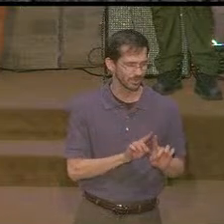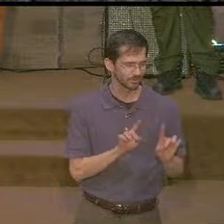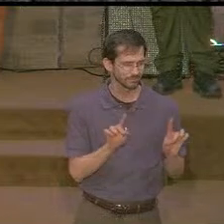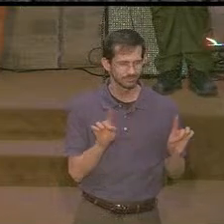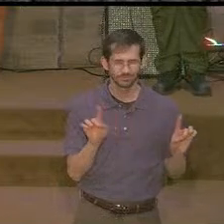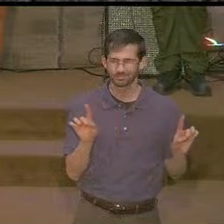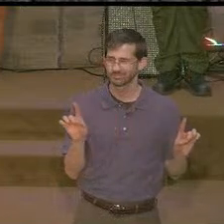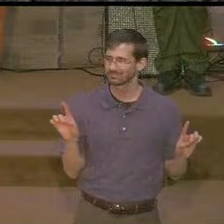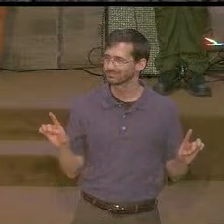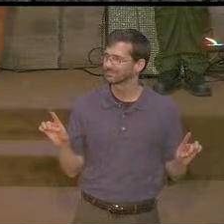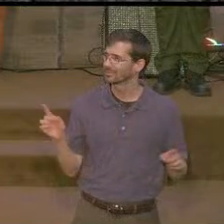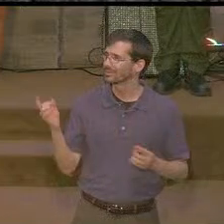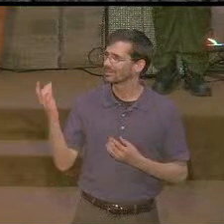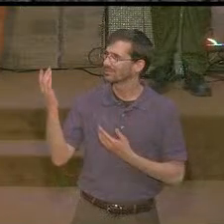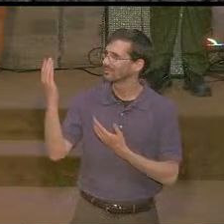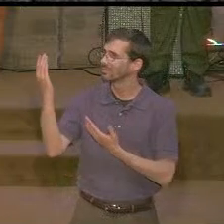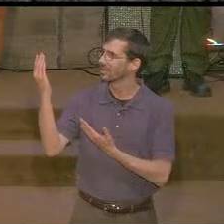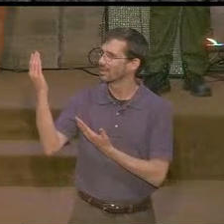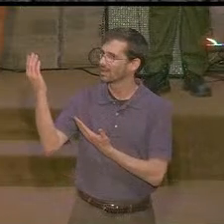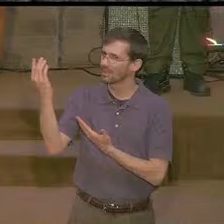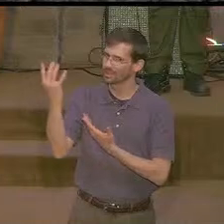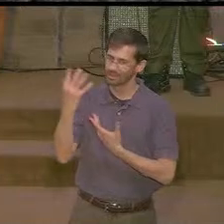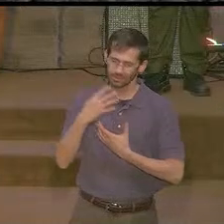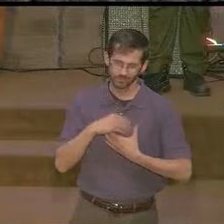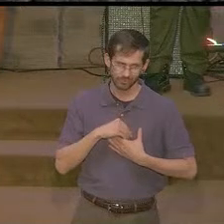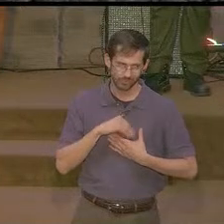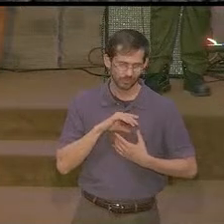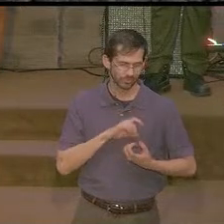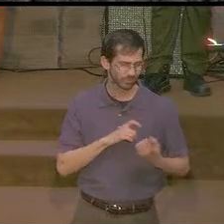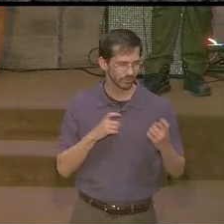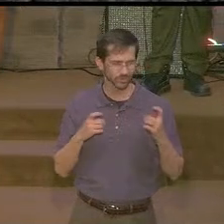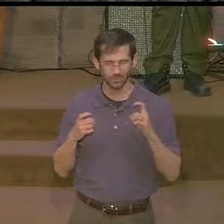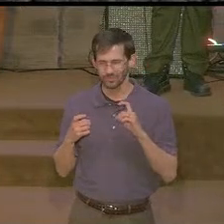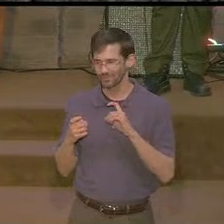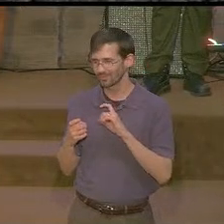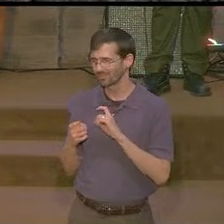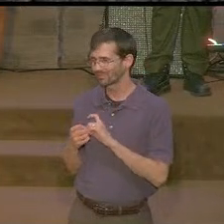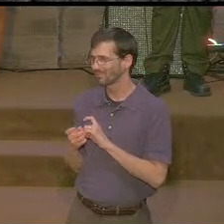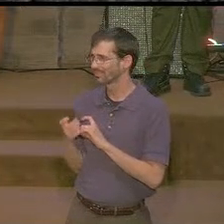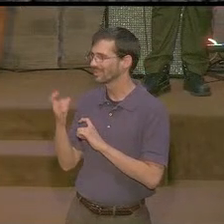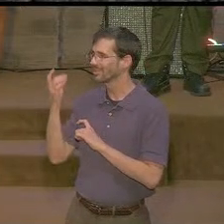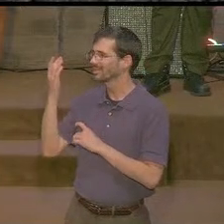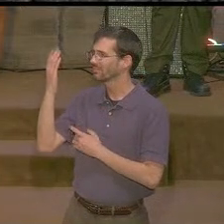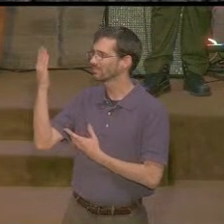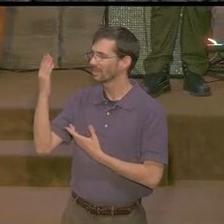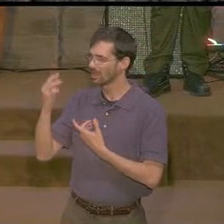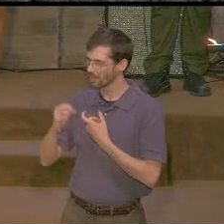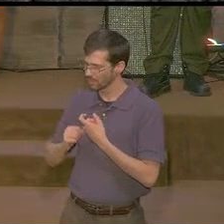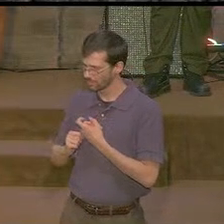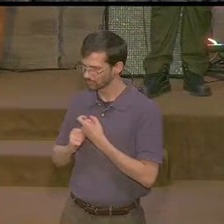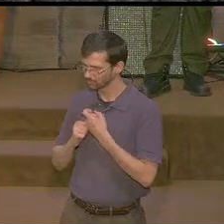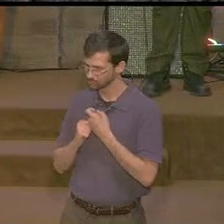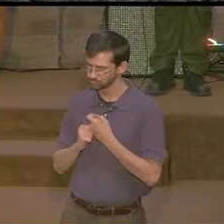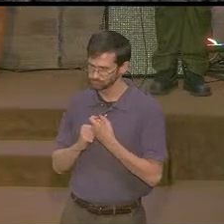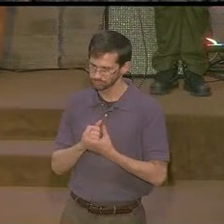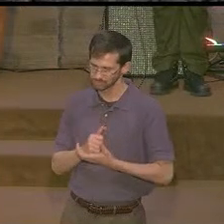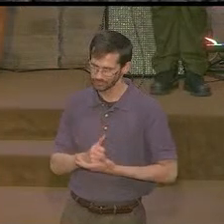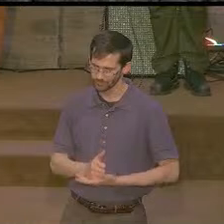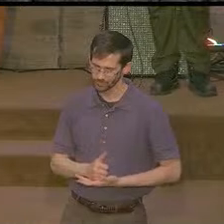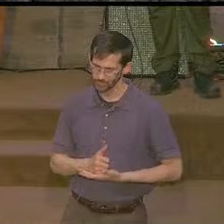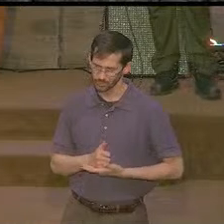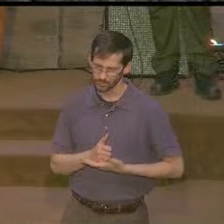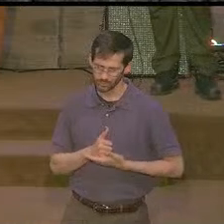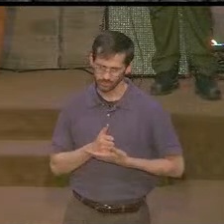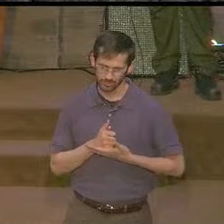be. If not for you, if not for